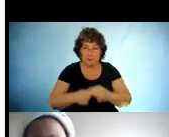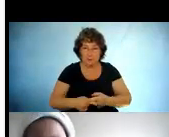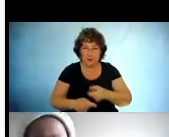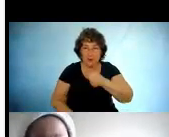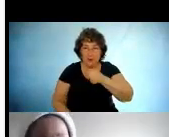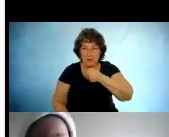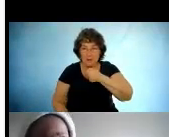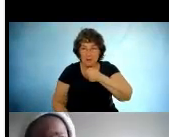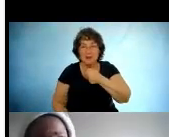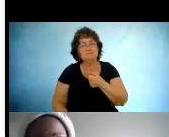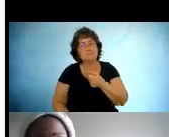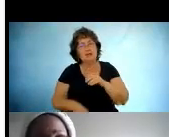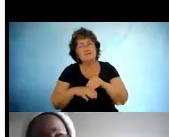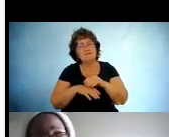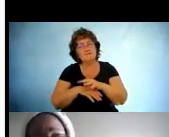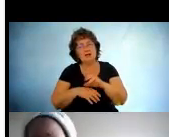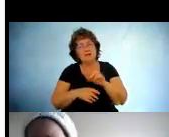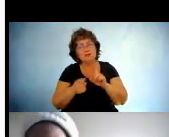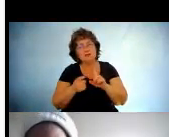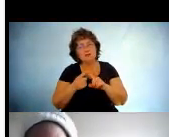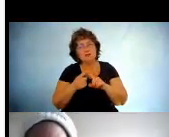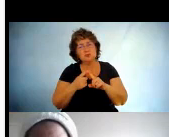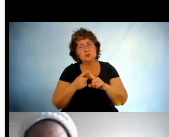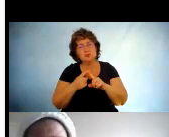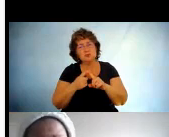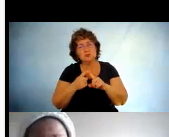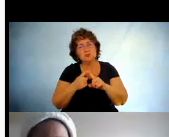What advice I would give to